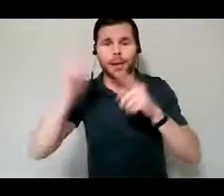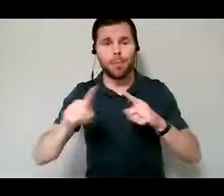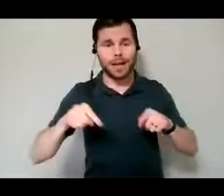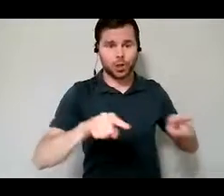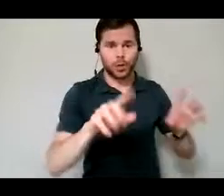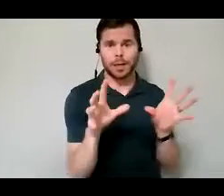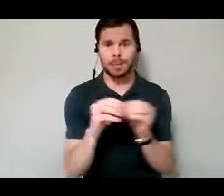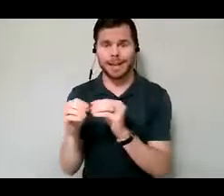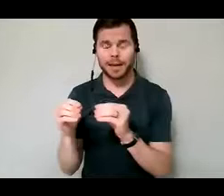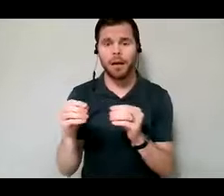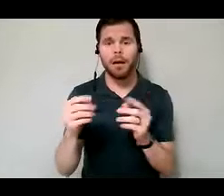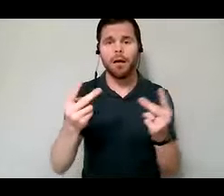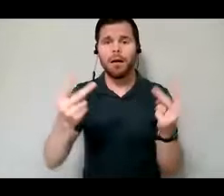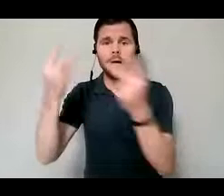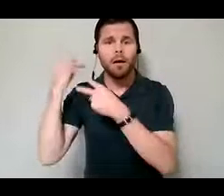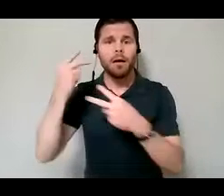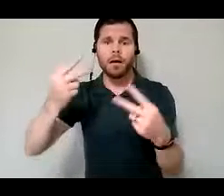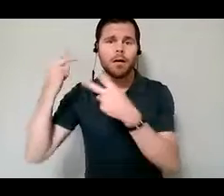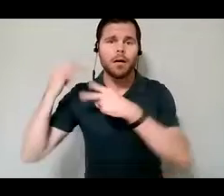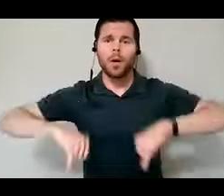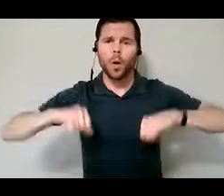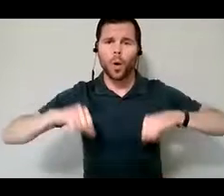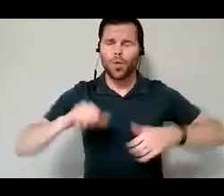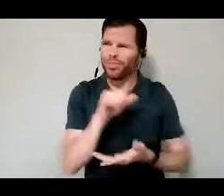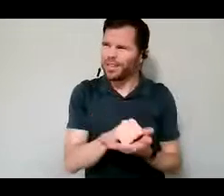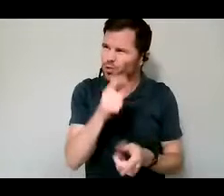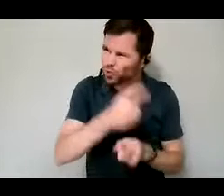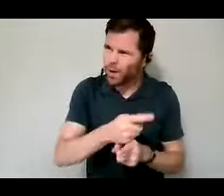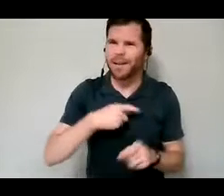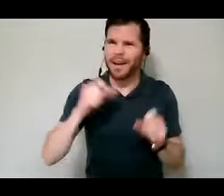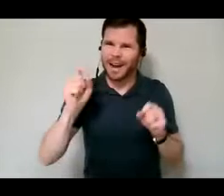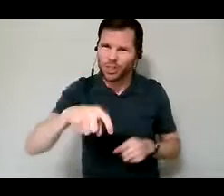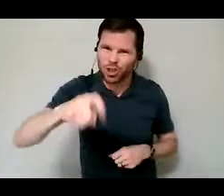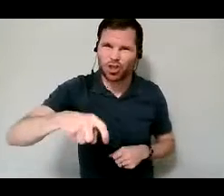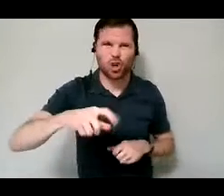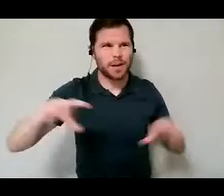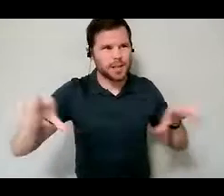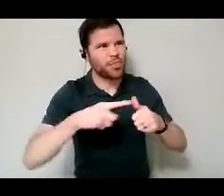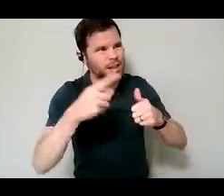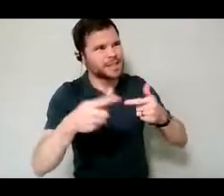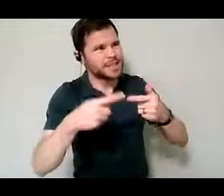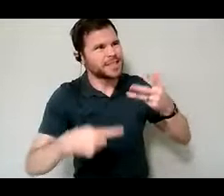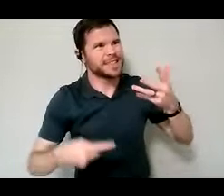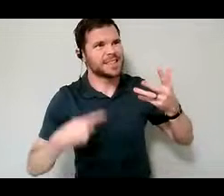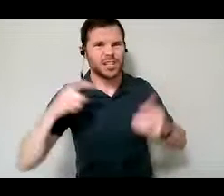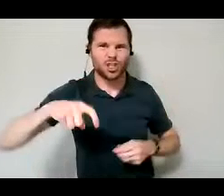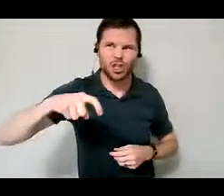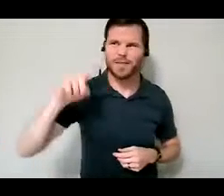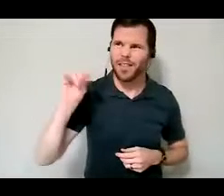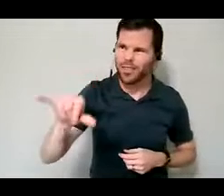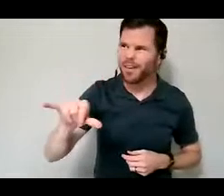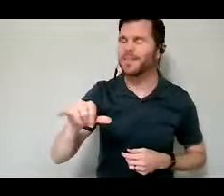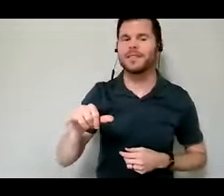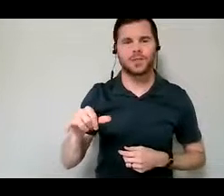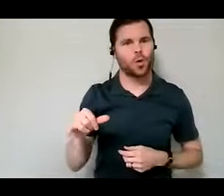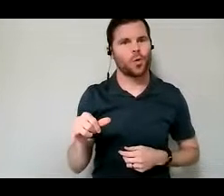just remember all these things, and then you're like, that I could have done that, or I should have done that. And so in a way, all the